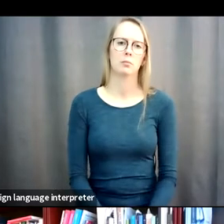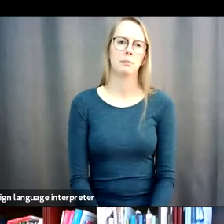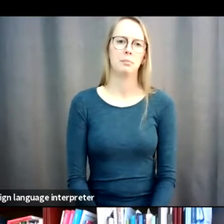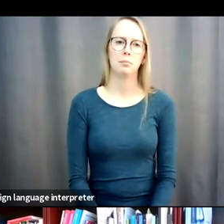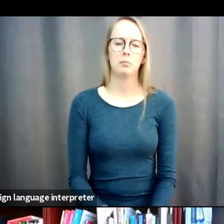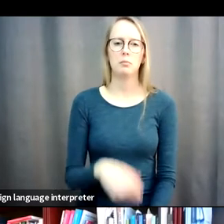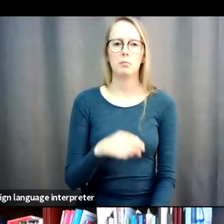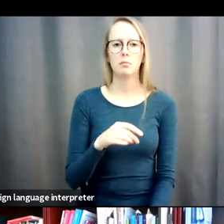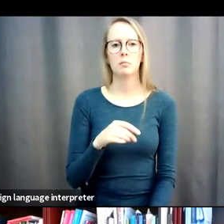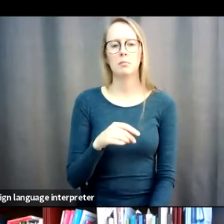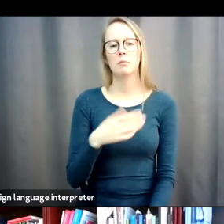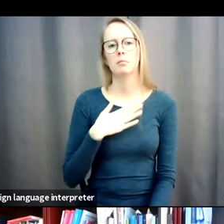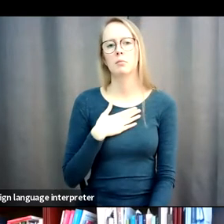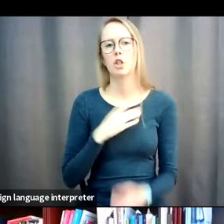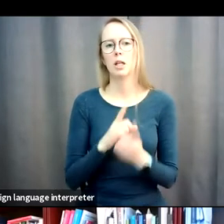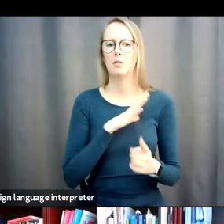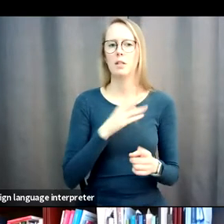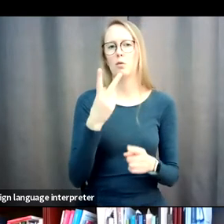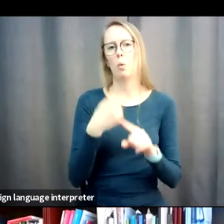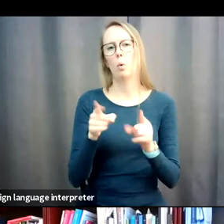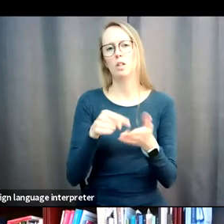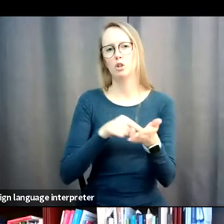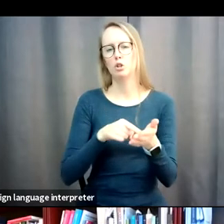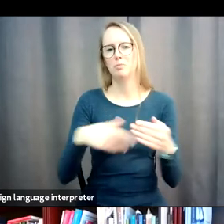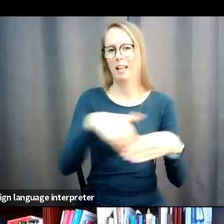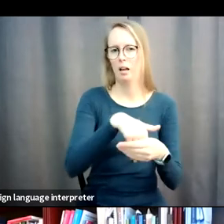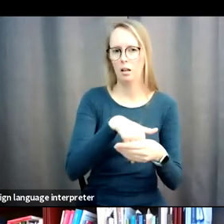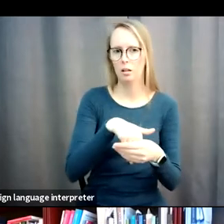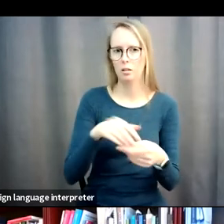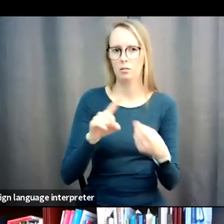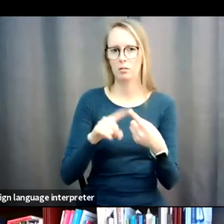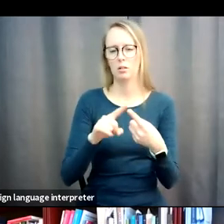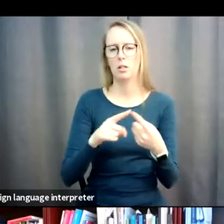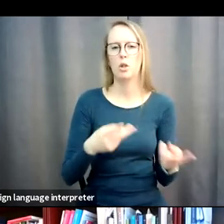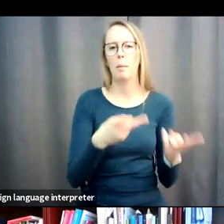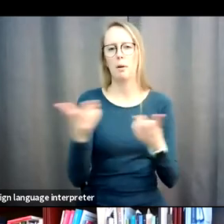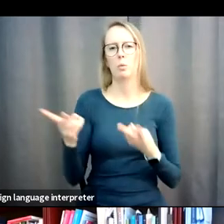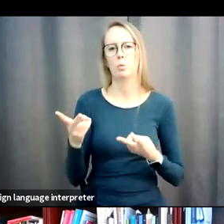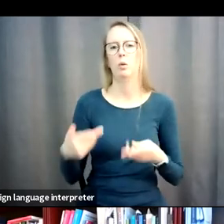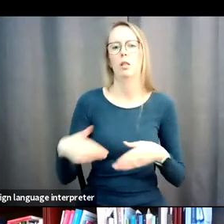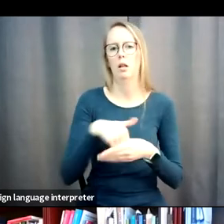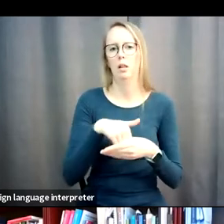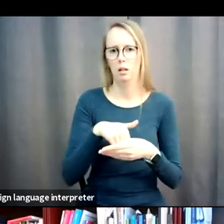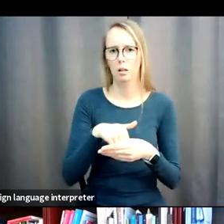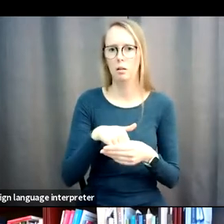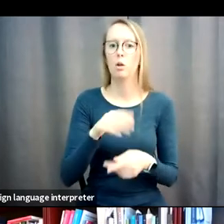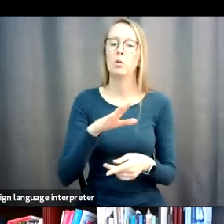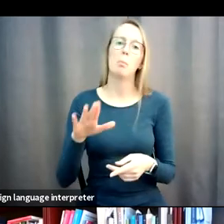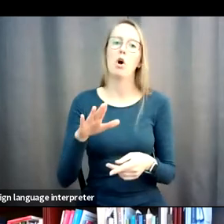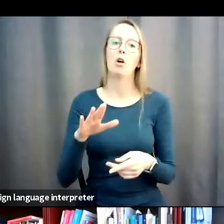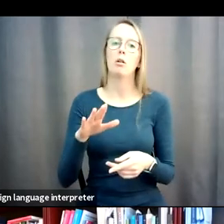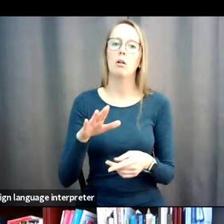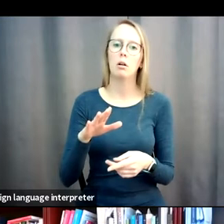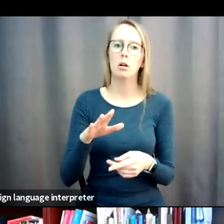You may say that there are two types of participation. There is the democratic type of participation where children should be